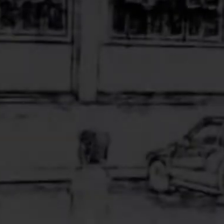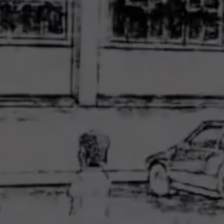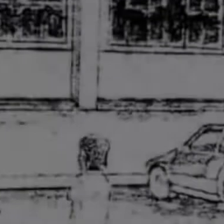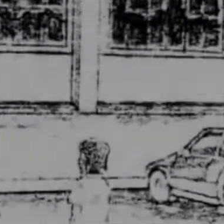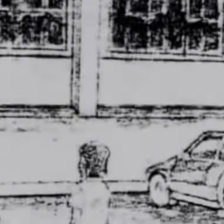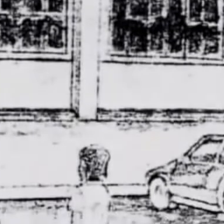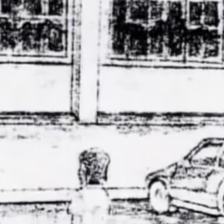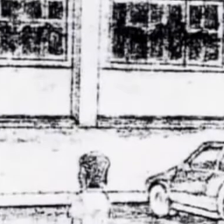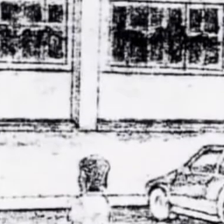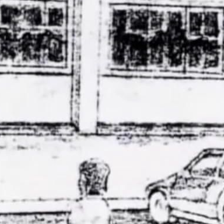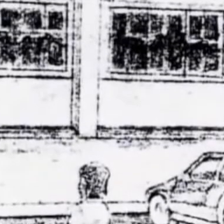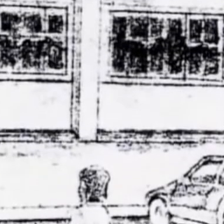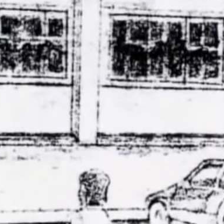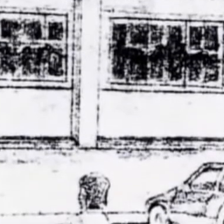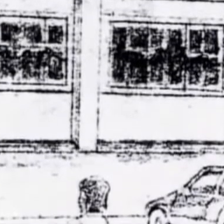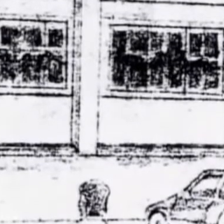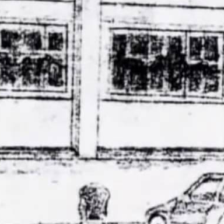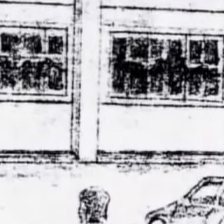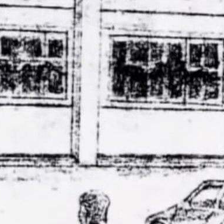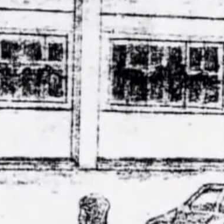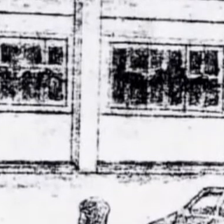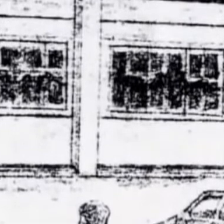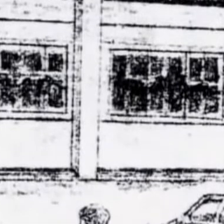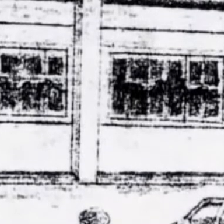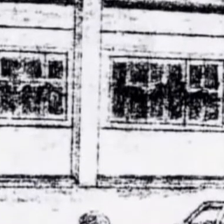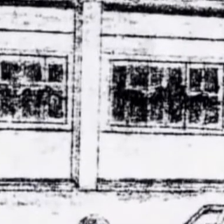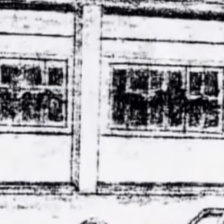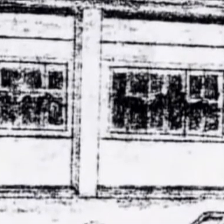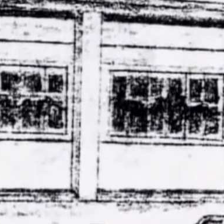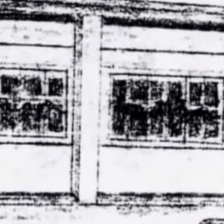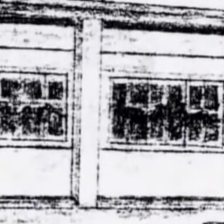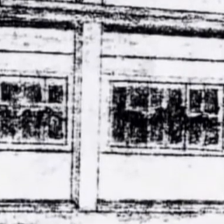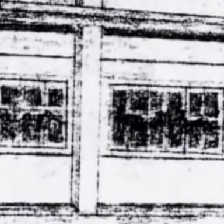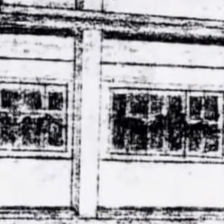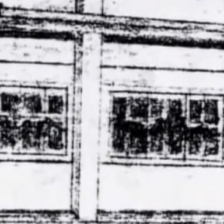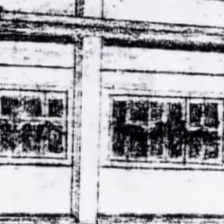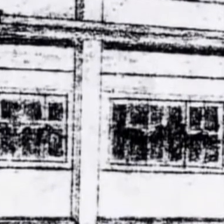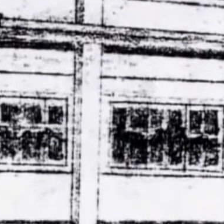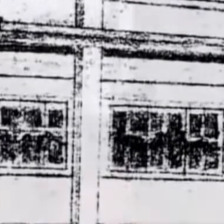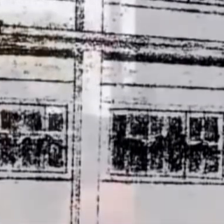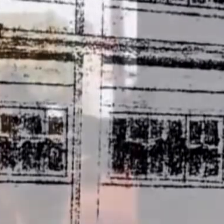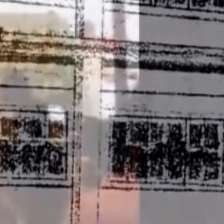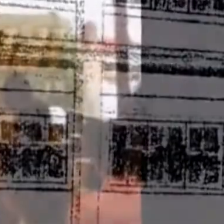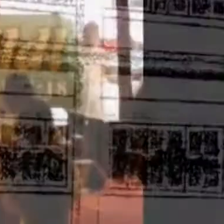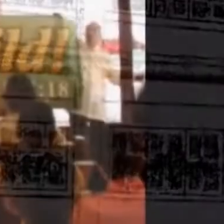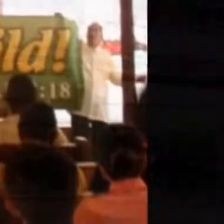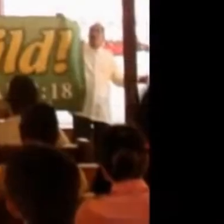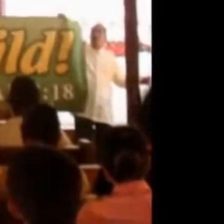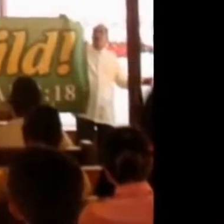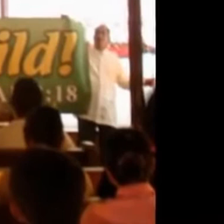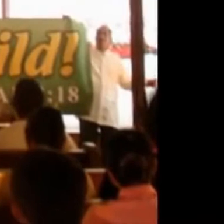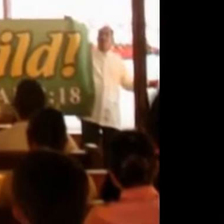Hosanna. Hosanna in the highest.